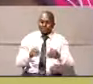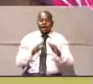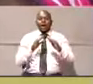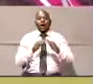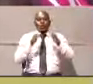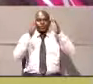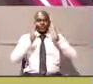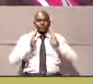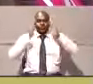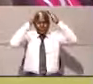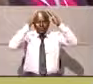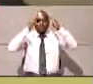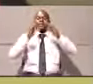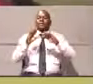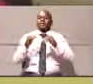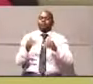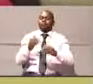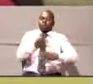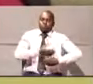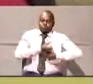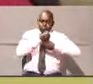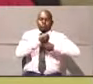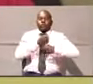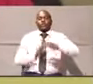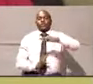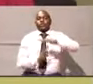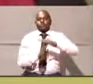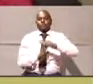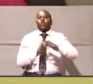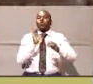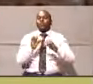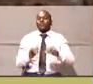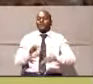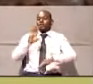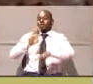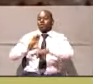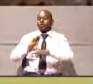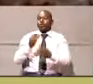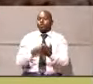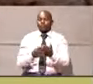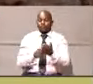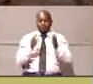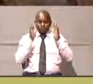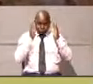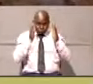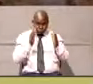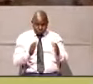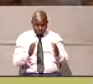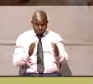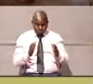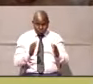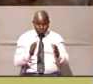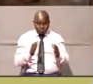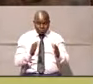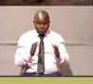the Bishops for entrusting him with the top office in the Church of Uganda. And the main thing I want to concentrate on is